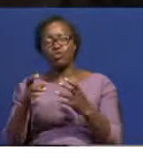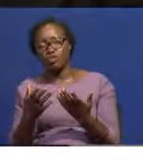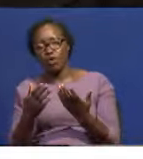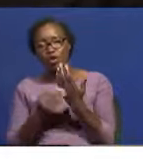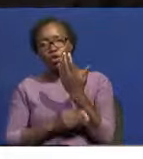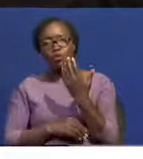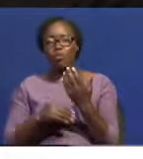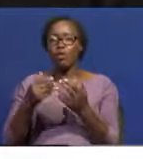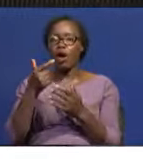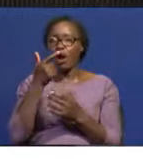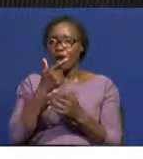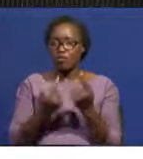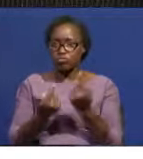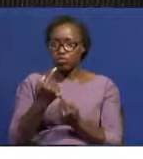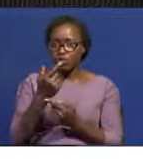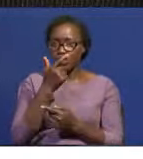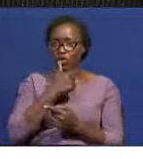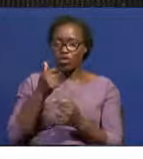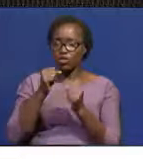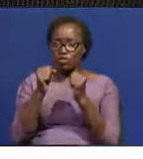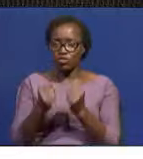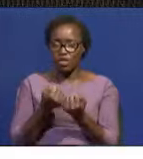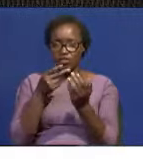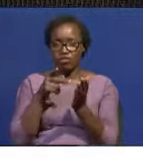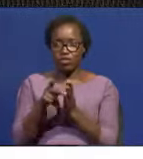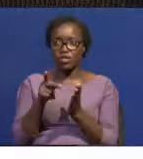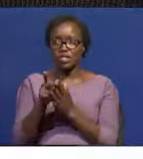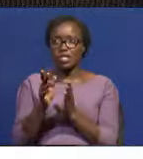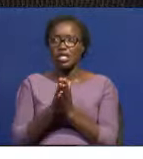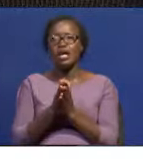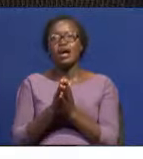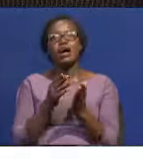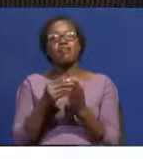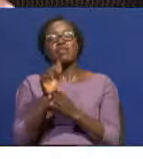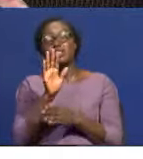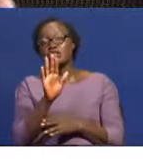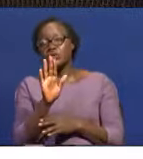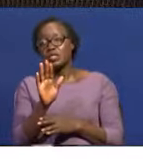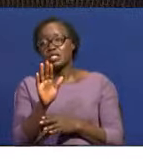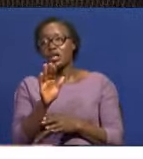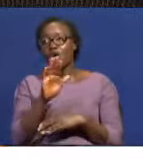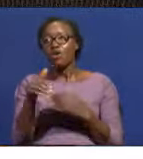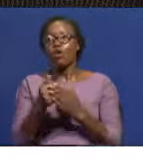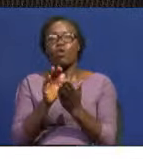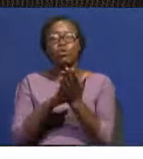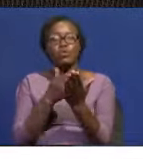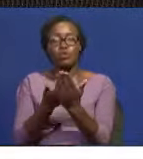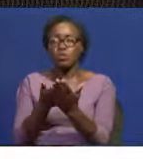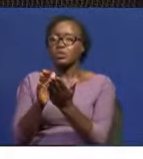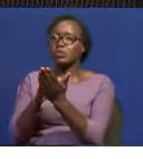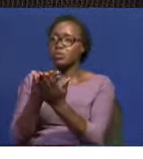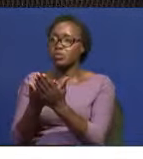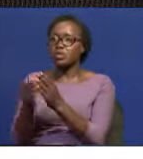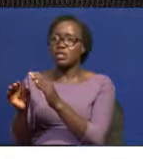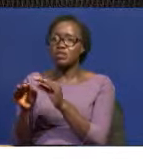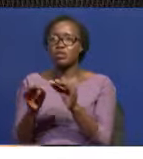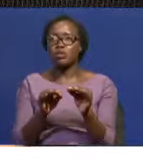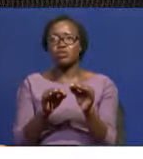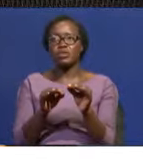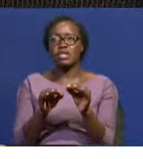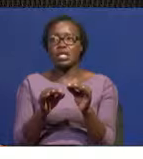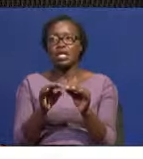to save costs. When you're moving the finance bill, everyone wants to oppose it, okay? When you're moving the